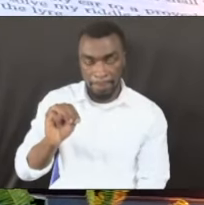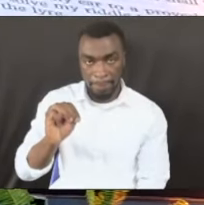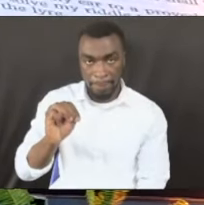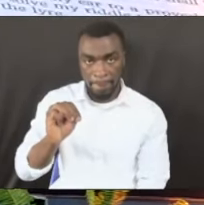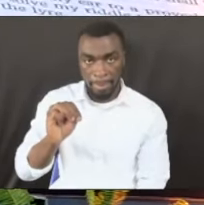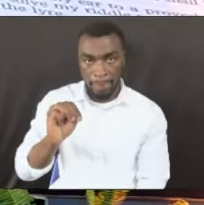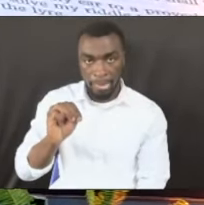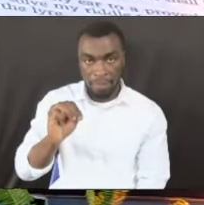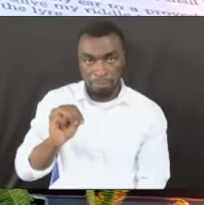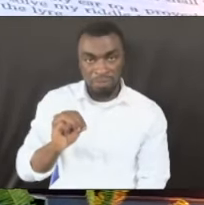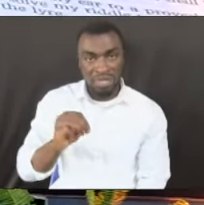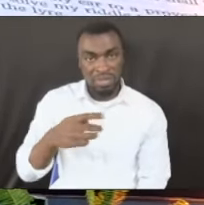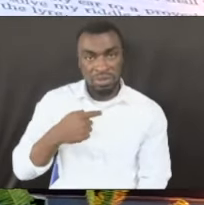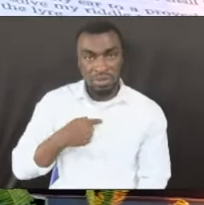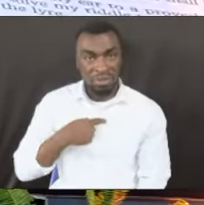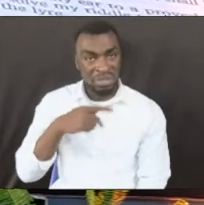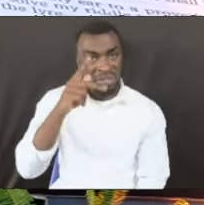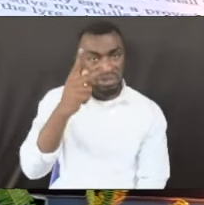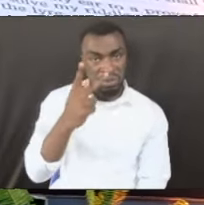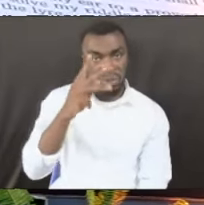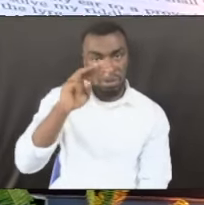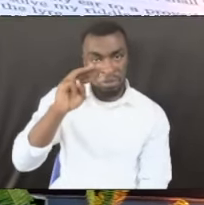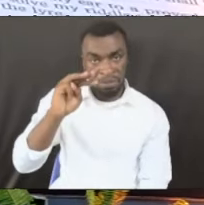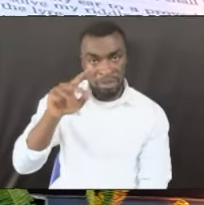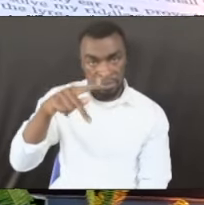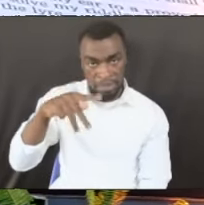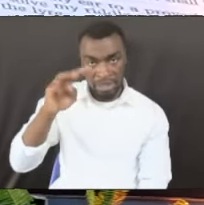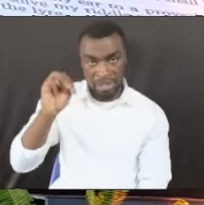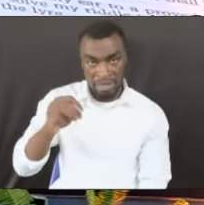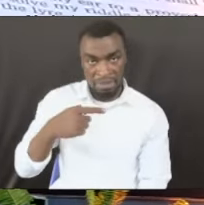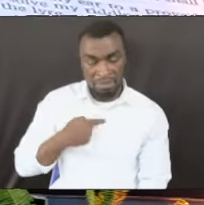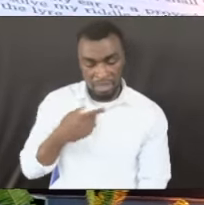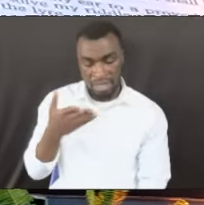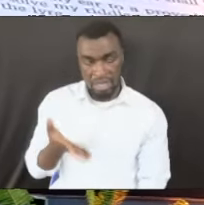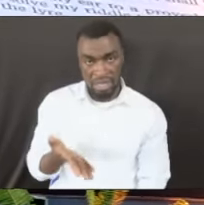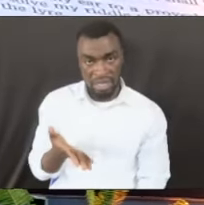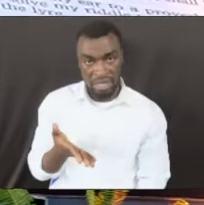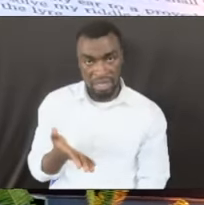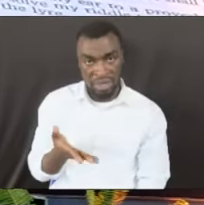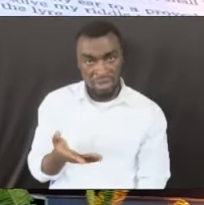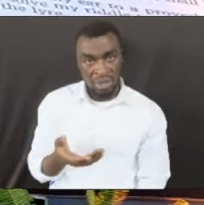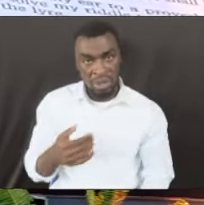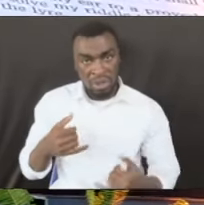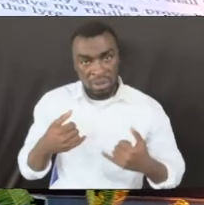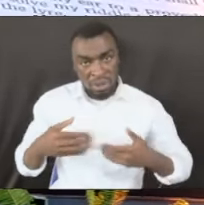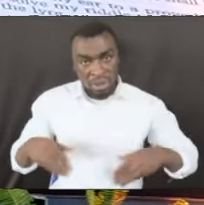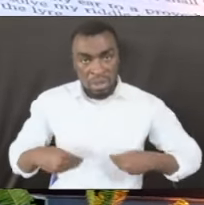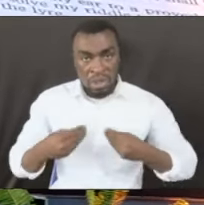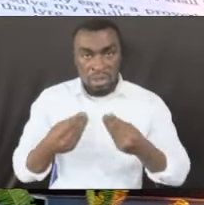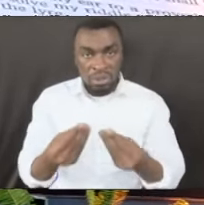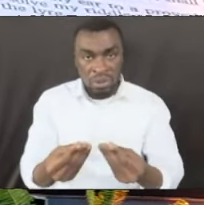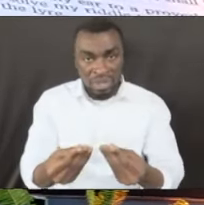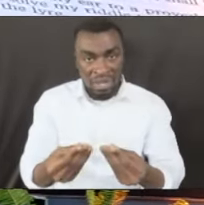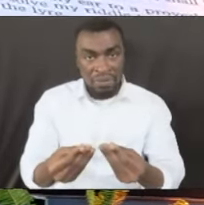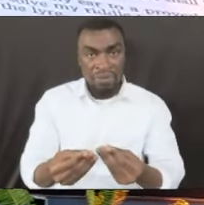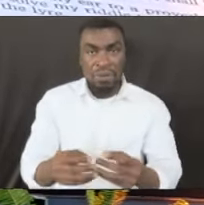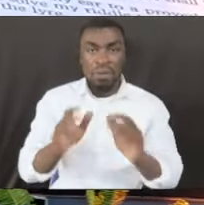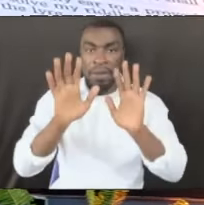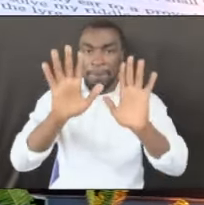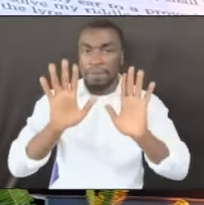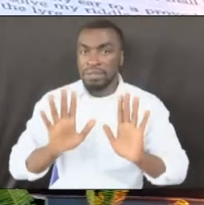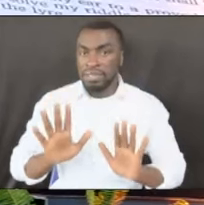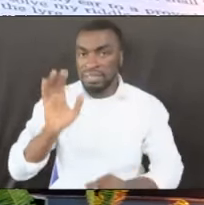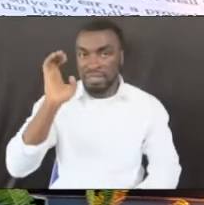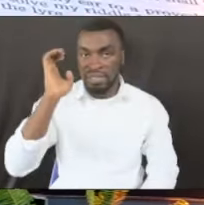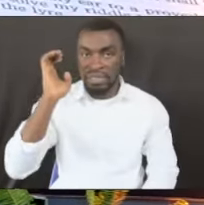So by 2 I'll be here. I'll give some tips about effective evangelism. Then we